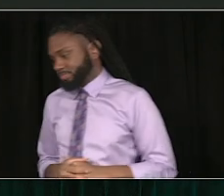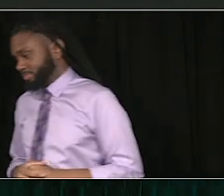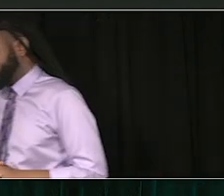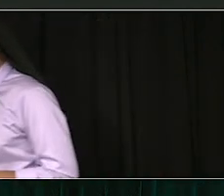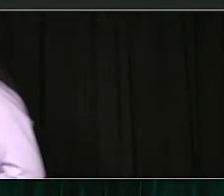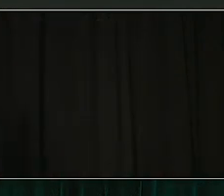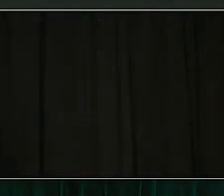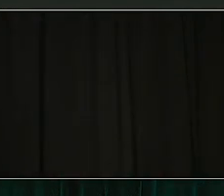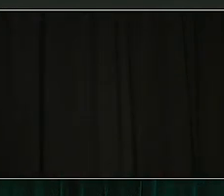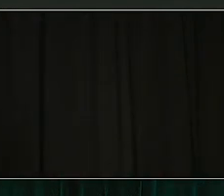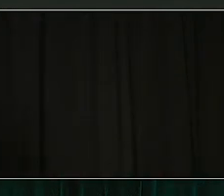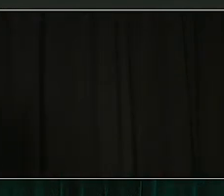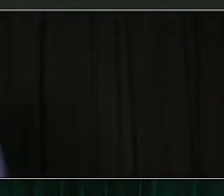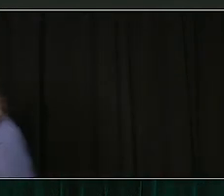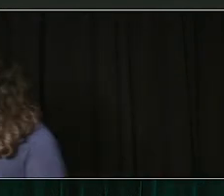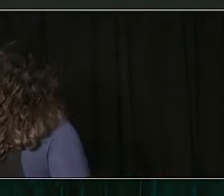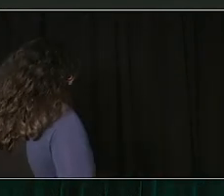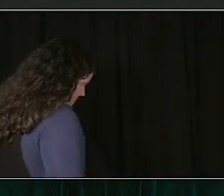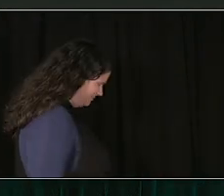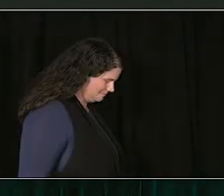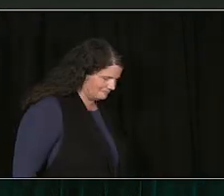Yes, absolutely.